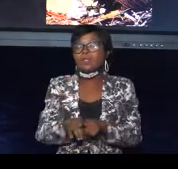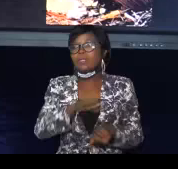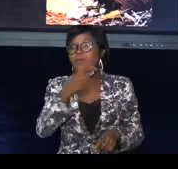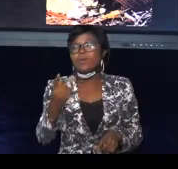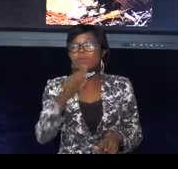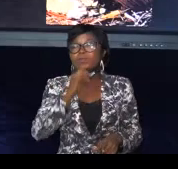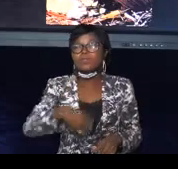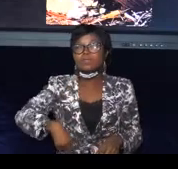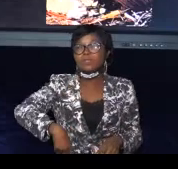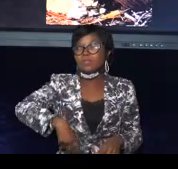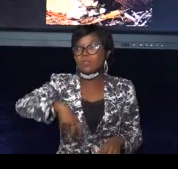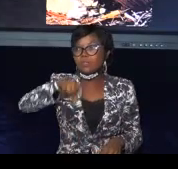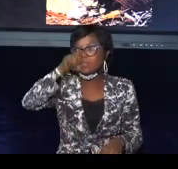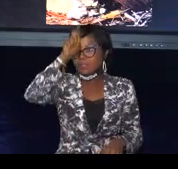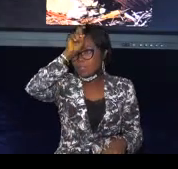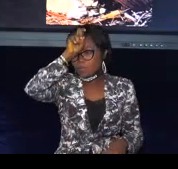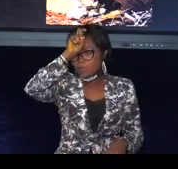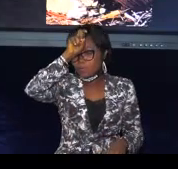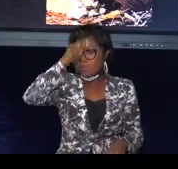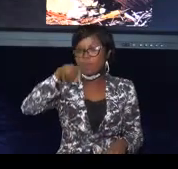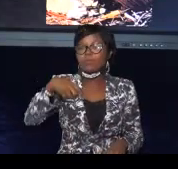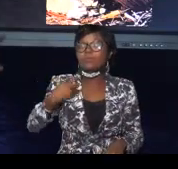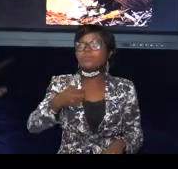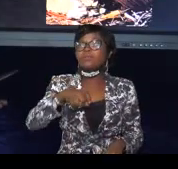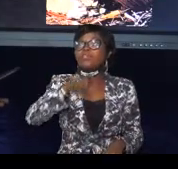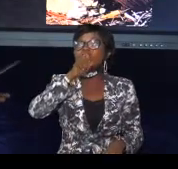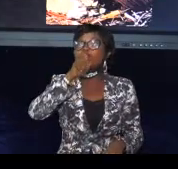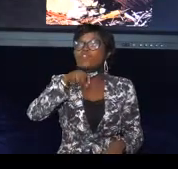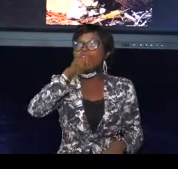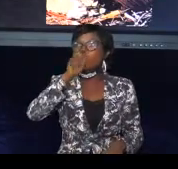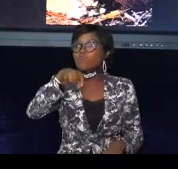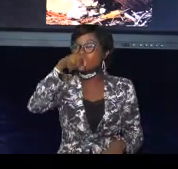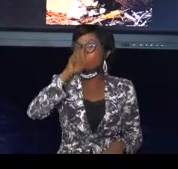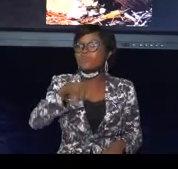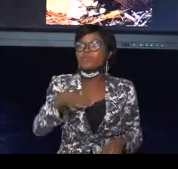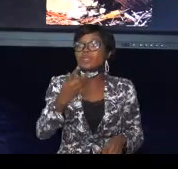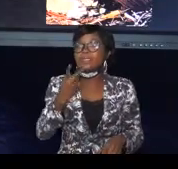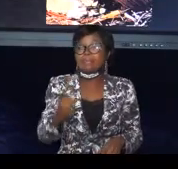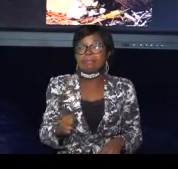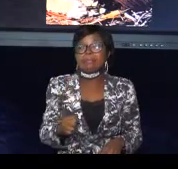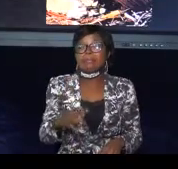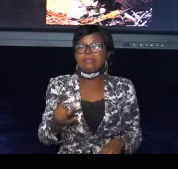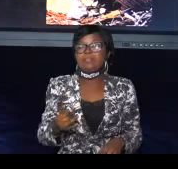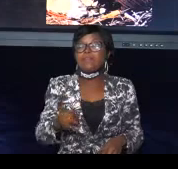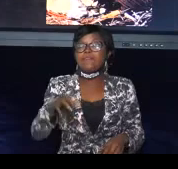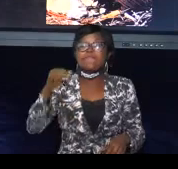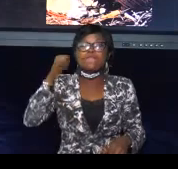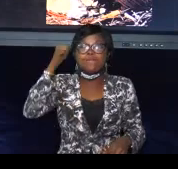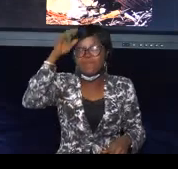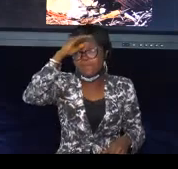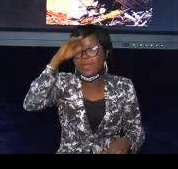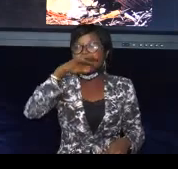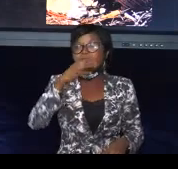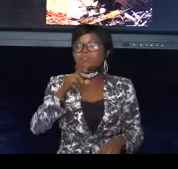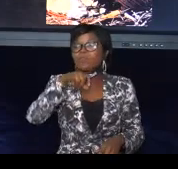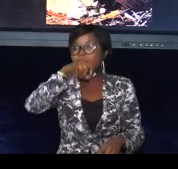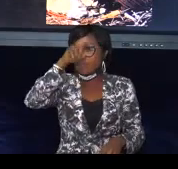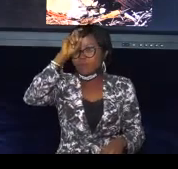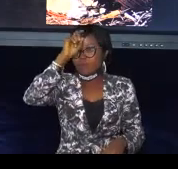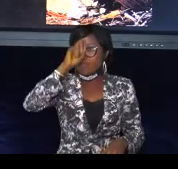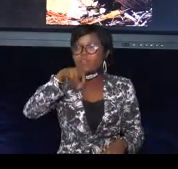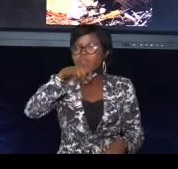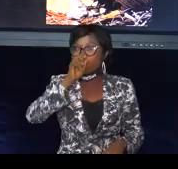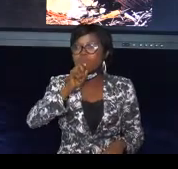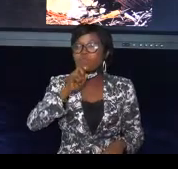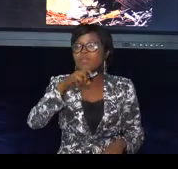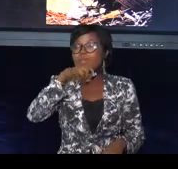another kind of bird. The male is called the eagle. The female is called the eagle too. And